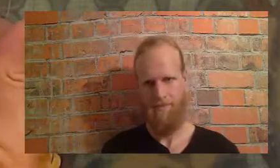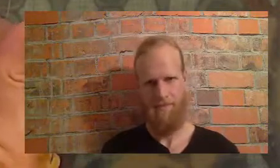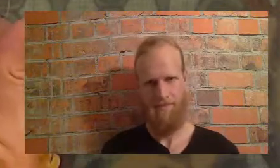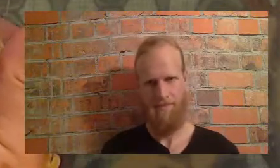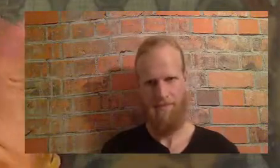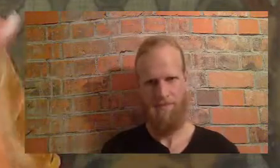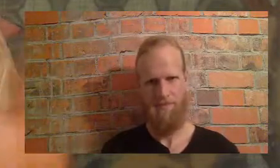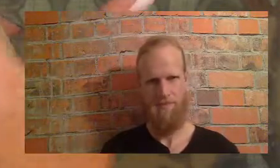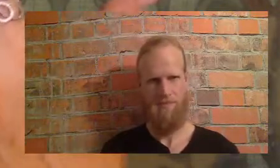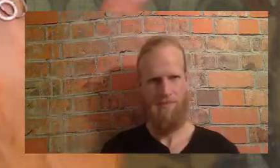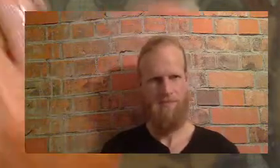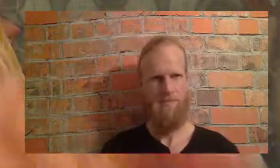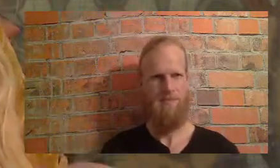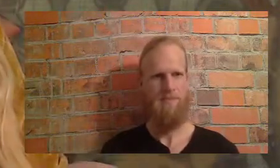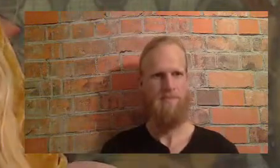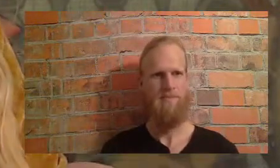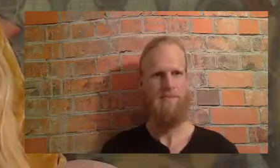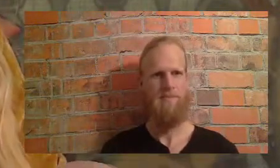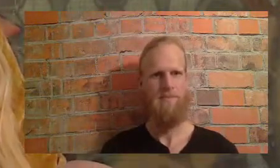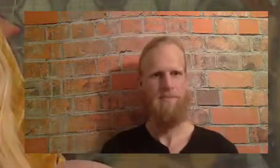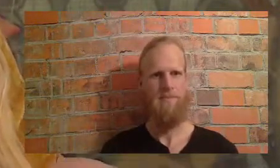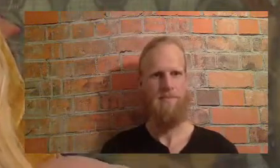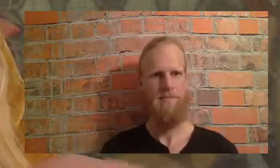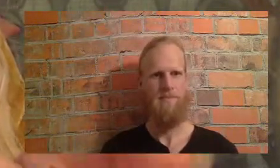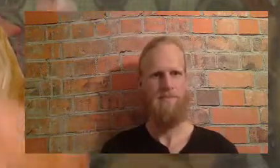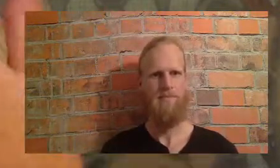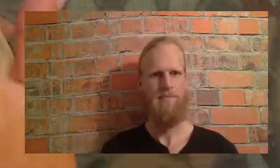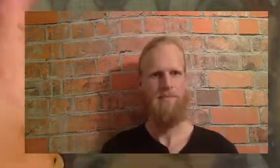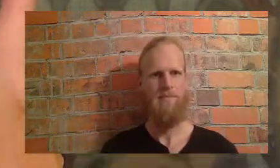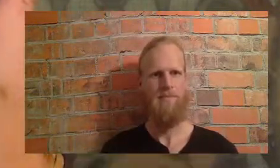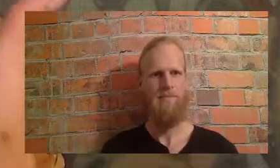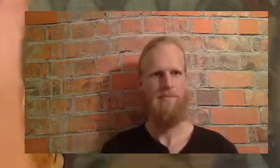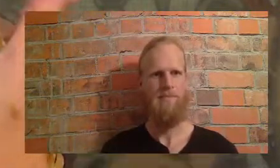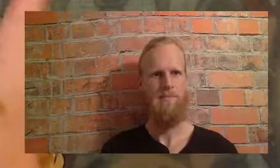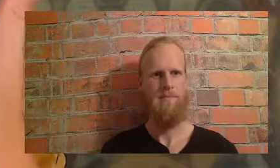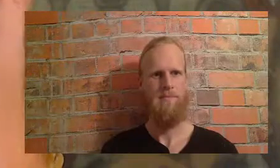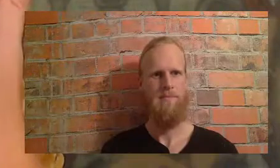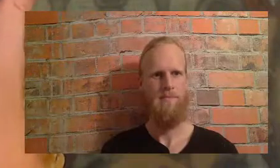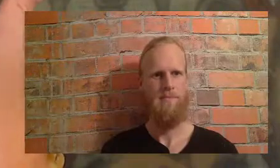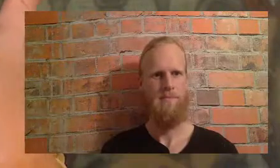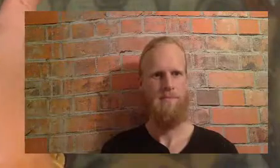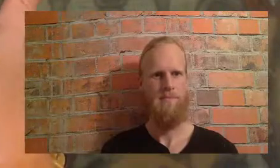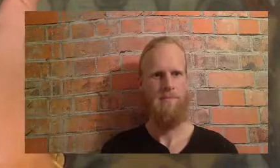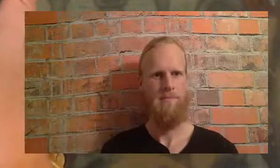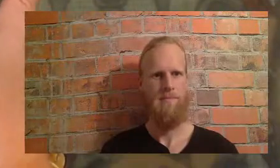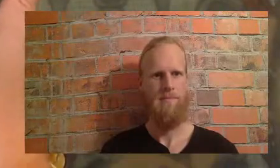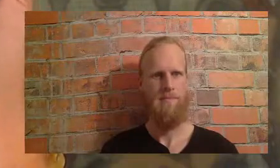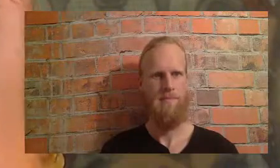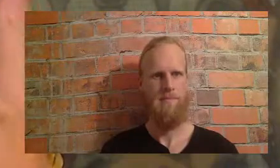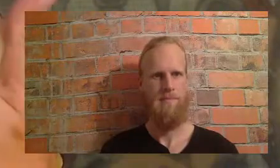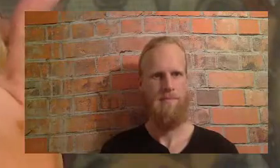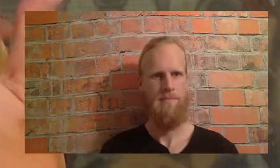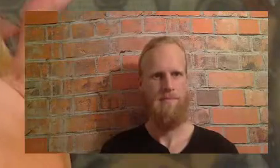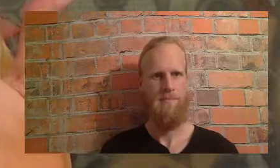being held, deep eye contact, all of these beautiful things that we love to do.